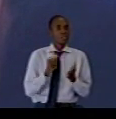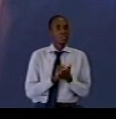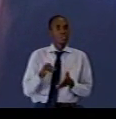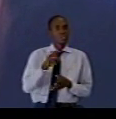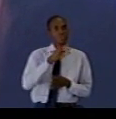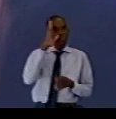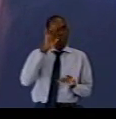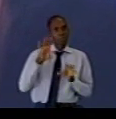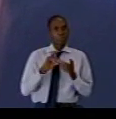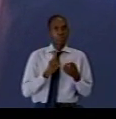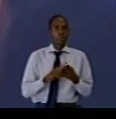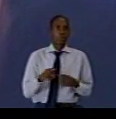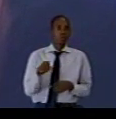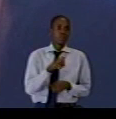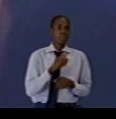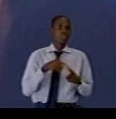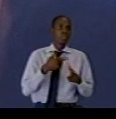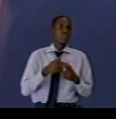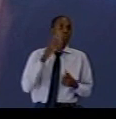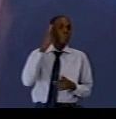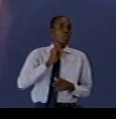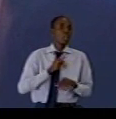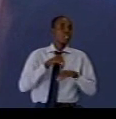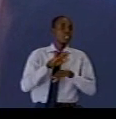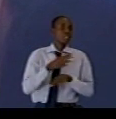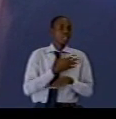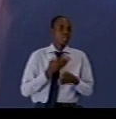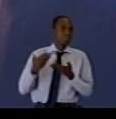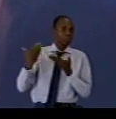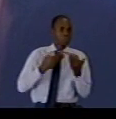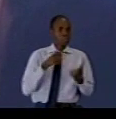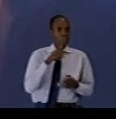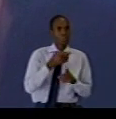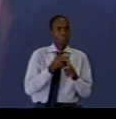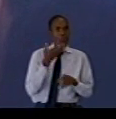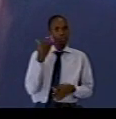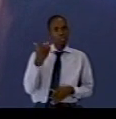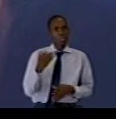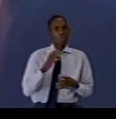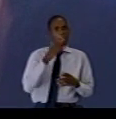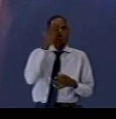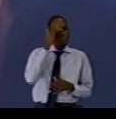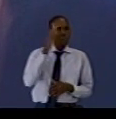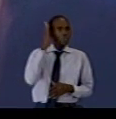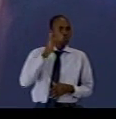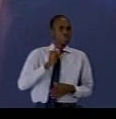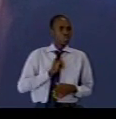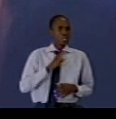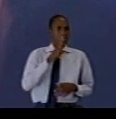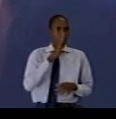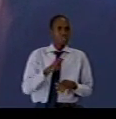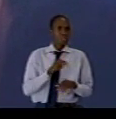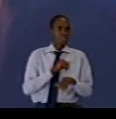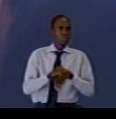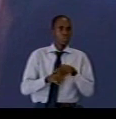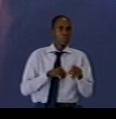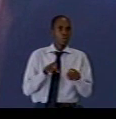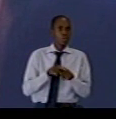him. Then I will send and fetch thee from thence. Why should I be deprived also of you both in one